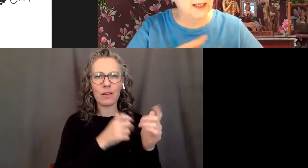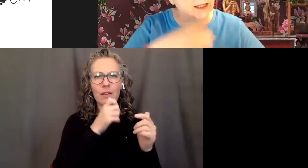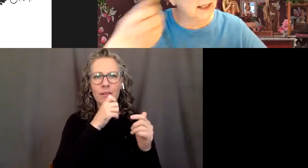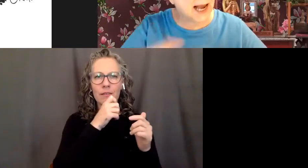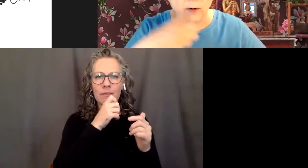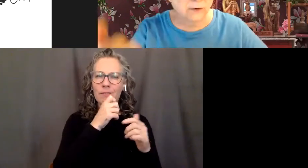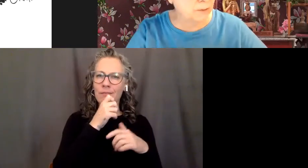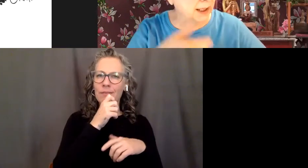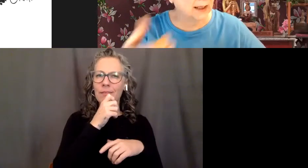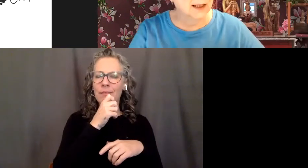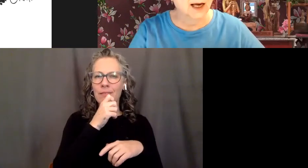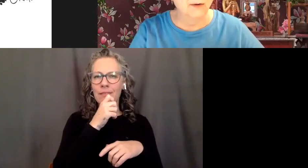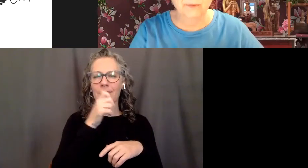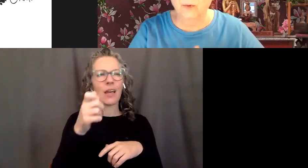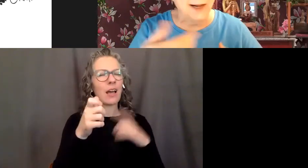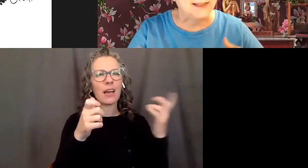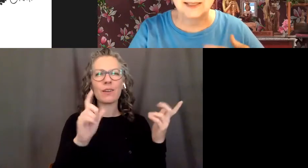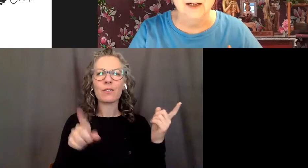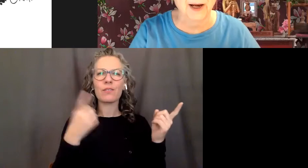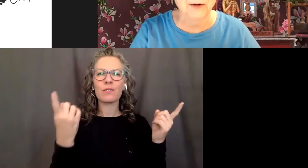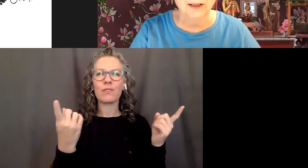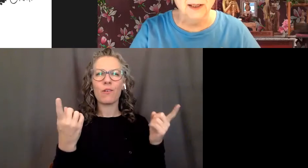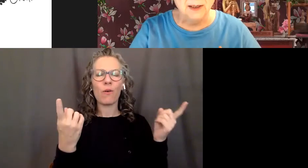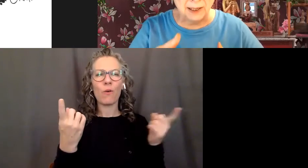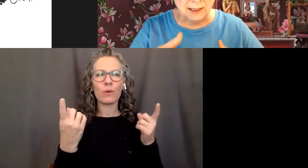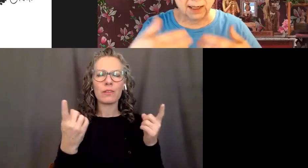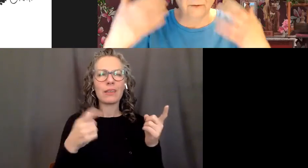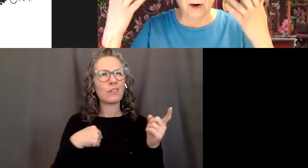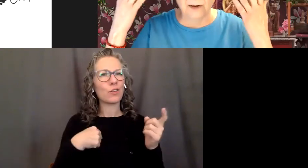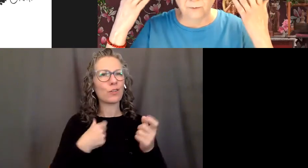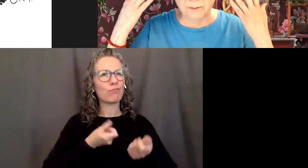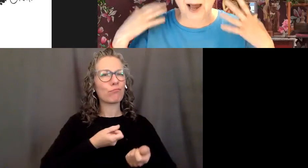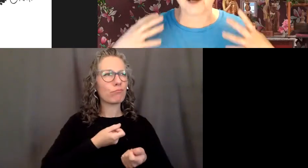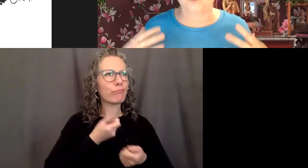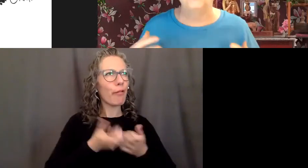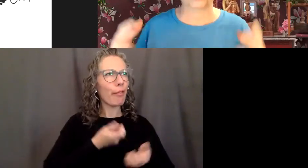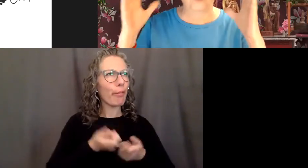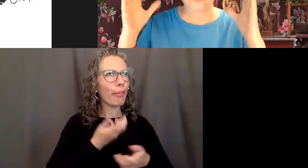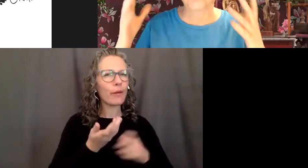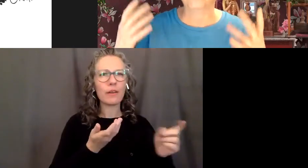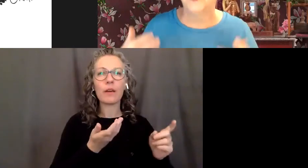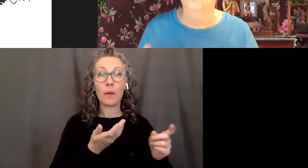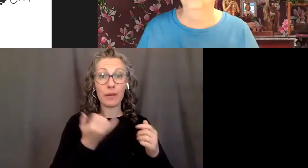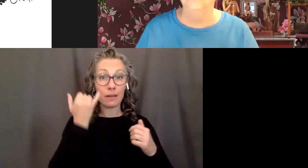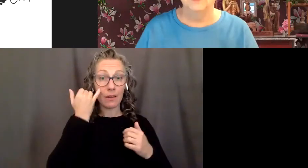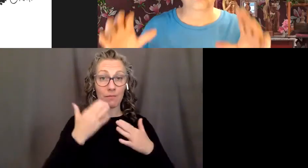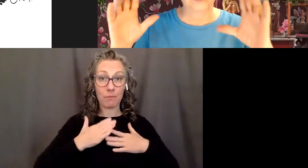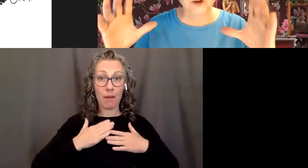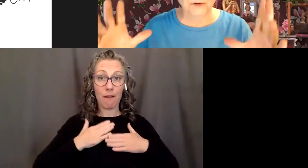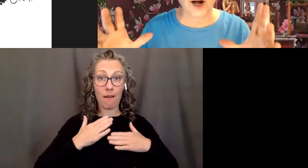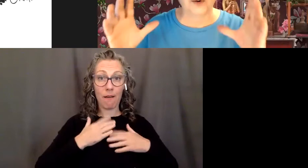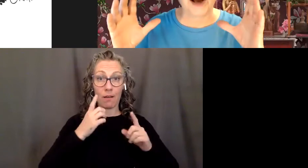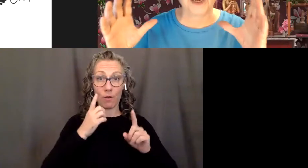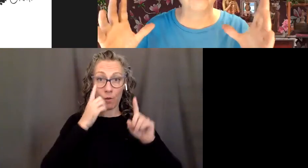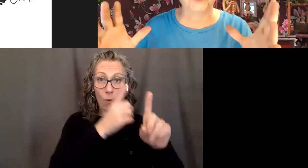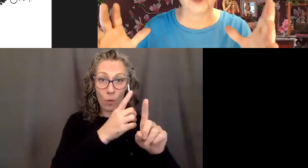of teasing out of me what I say about it. But if my own goals or my own wish